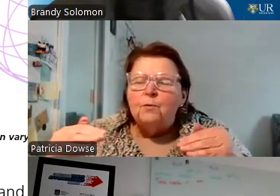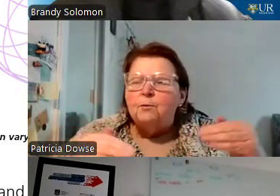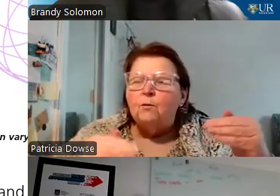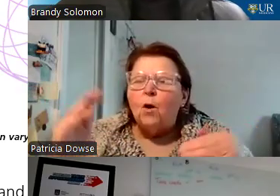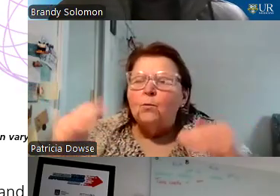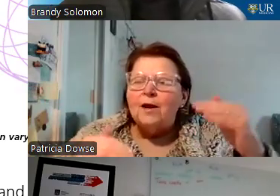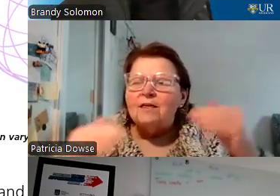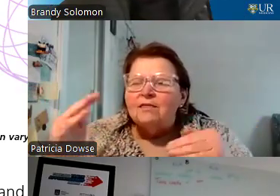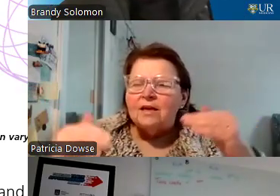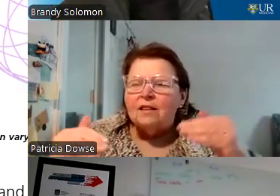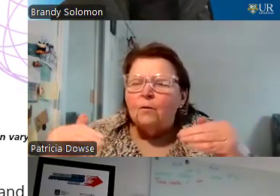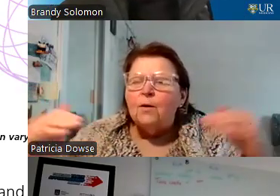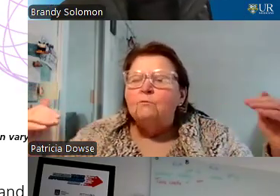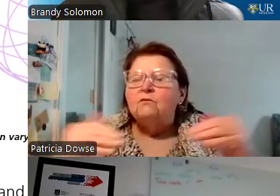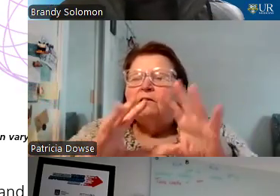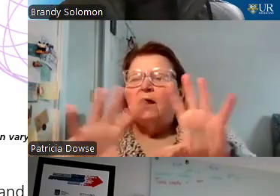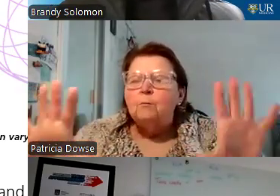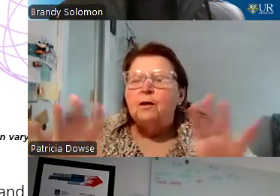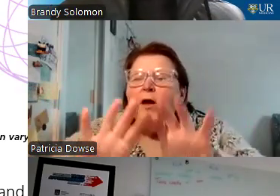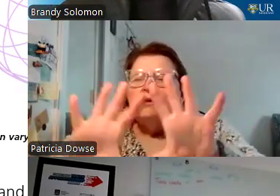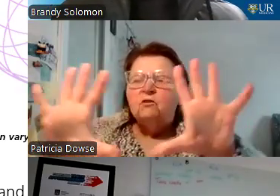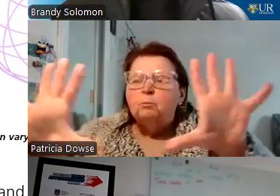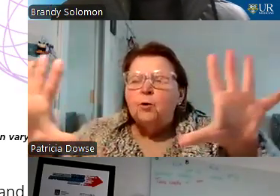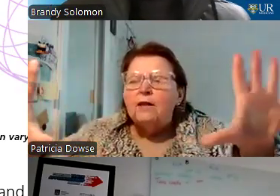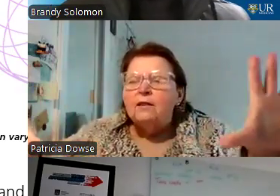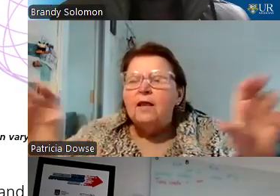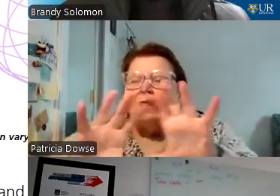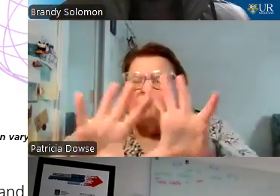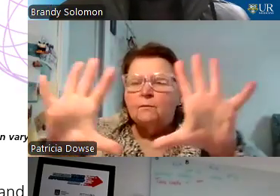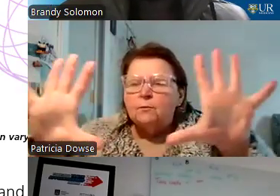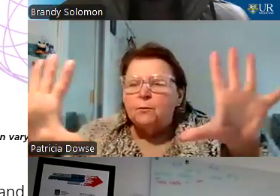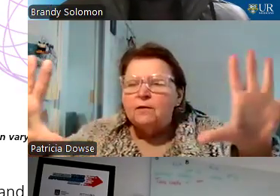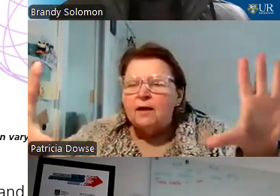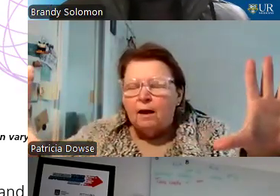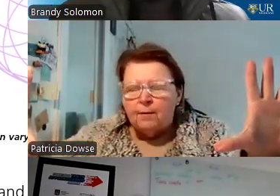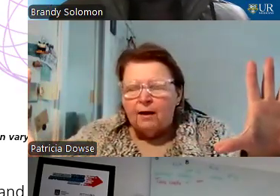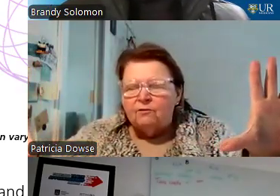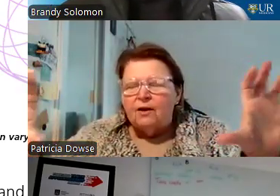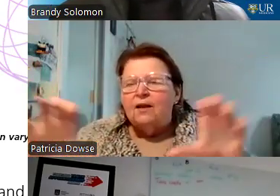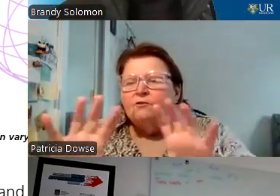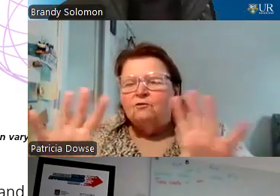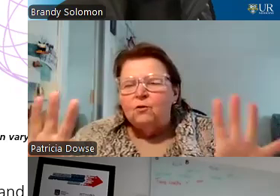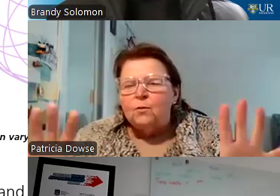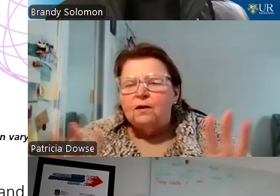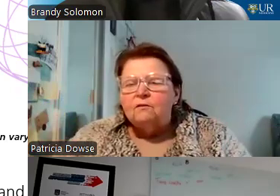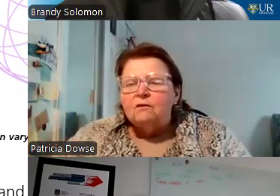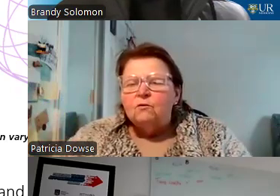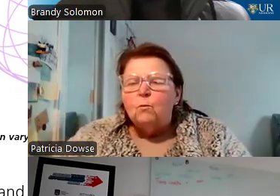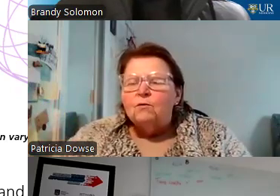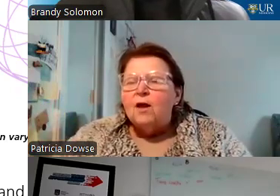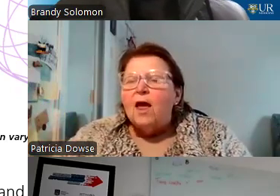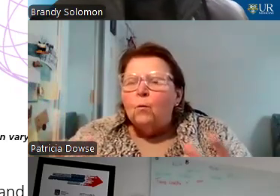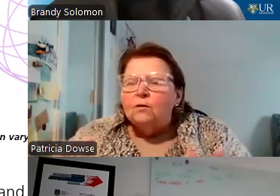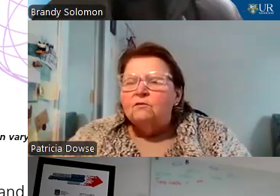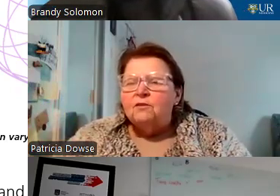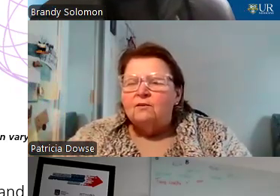hybrid. So people are already thinking that way. You just need to help them spread the outside edges so that we can see if there's